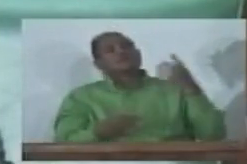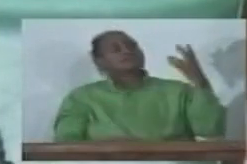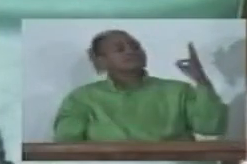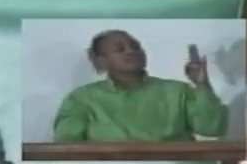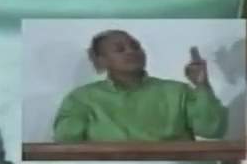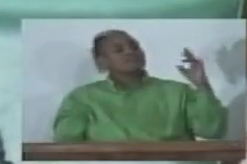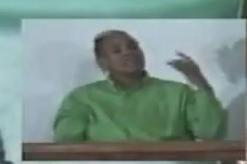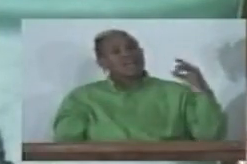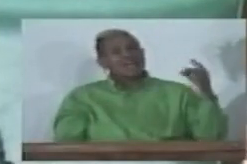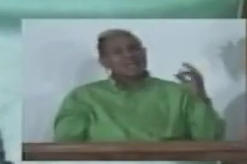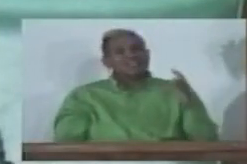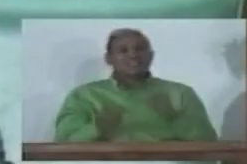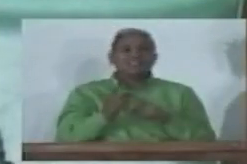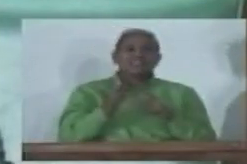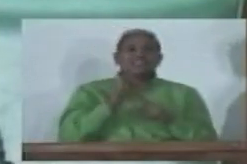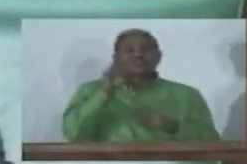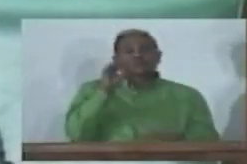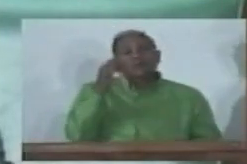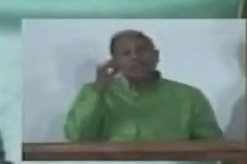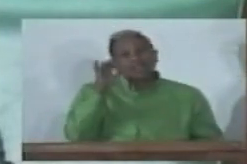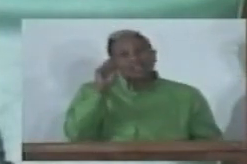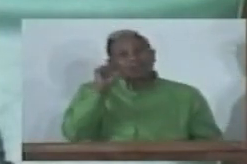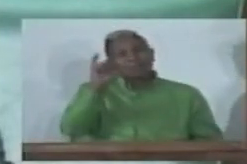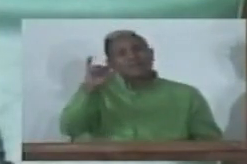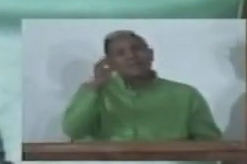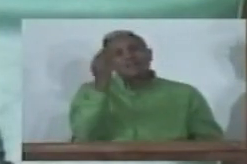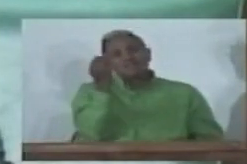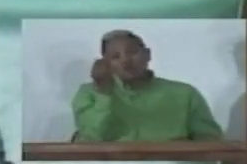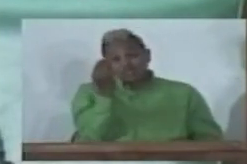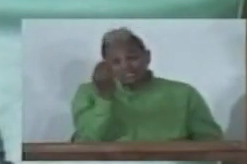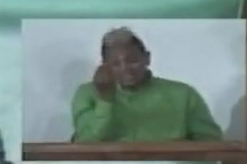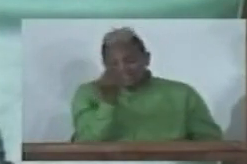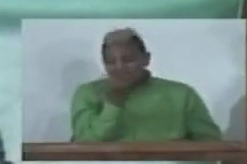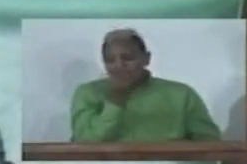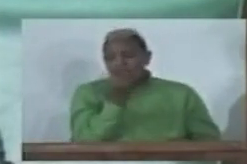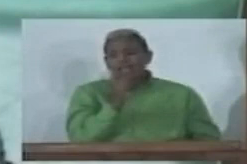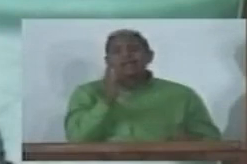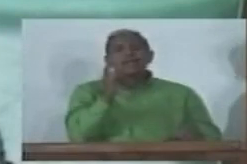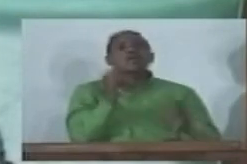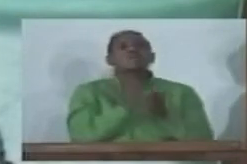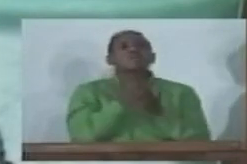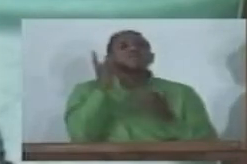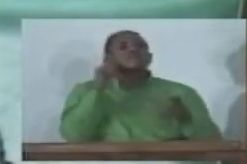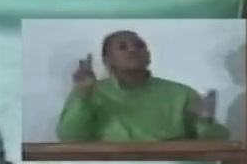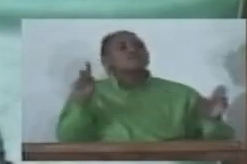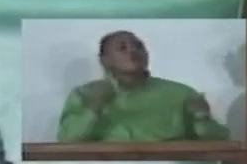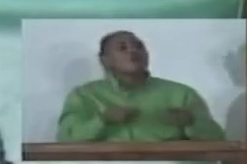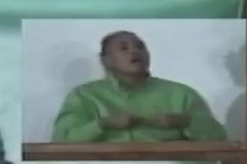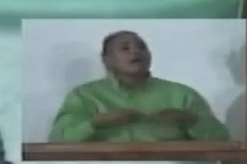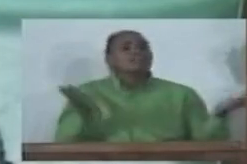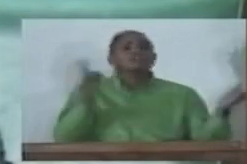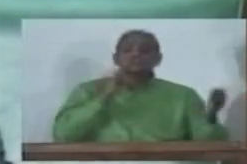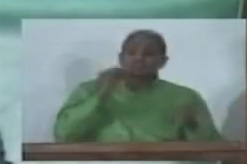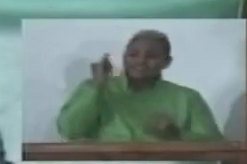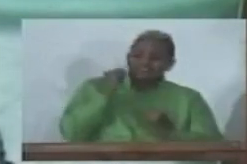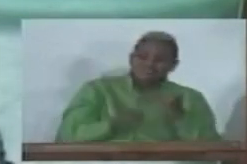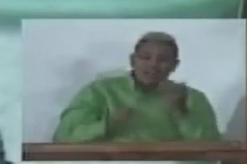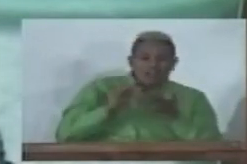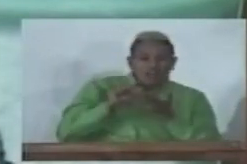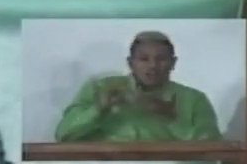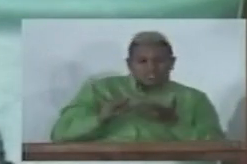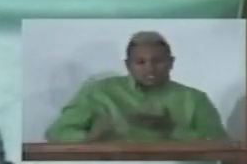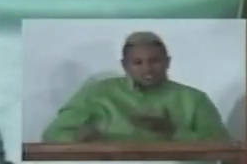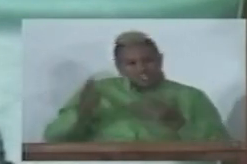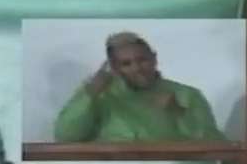1718, dated 2018, May 14th, gave approval for the issuance of the final concession